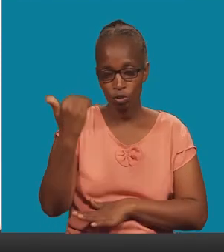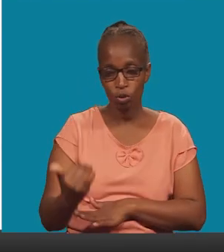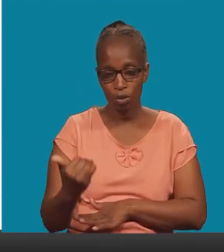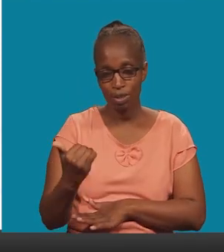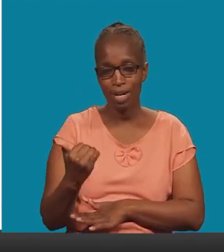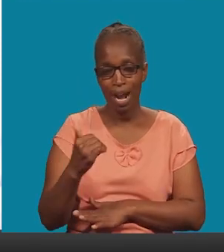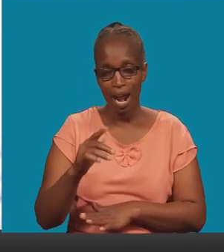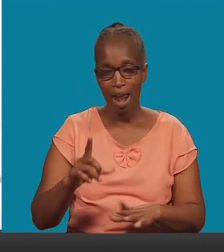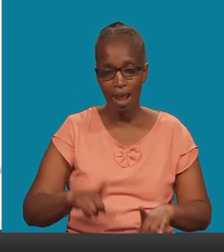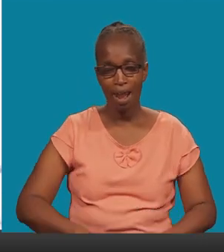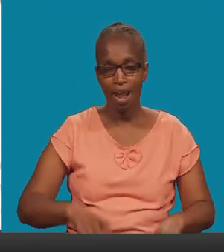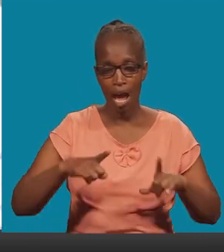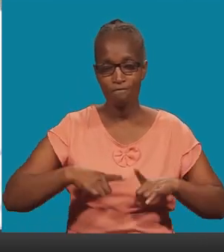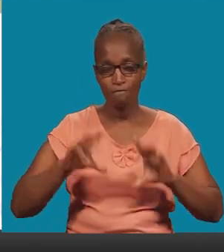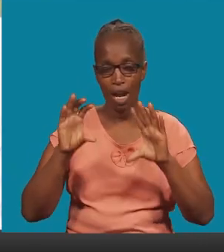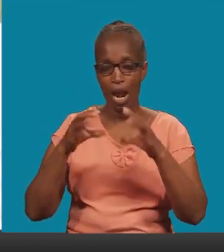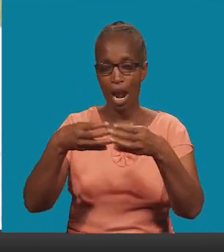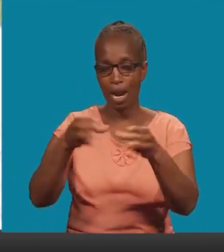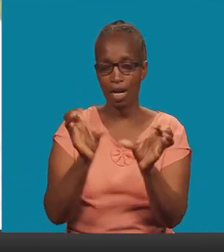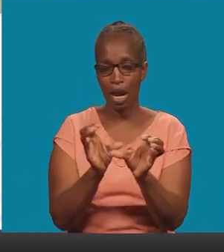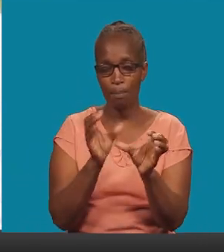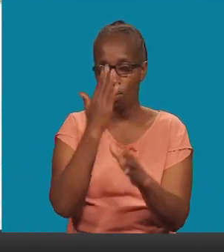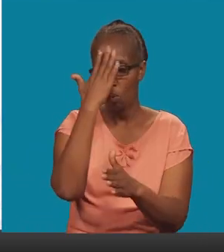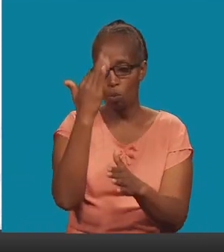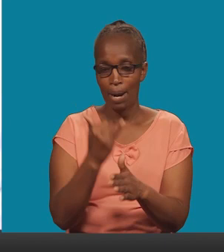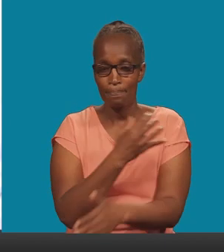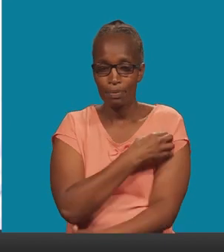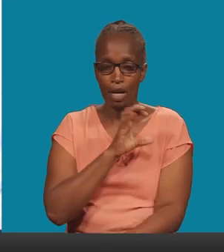child rights clubs clubs